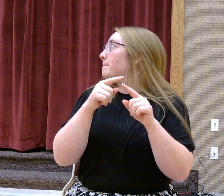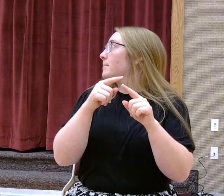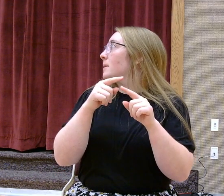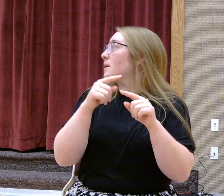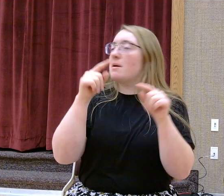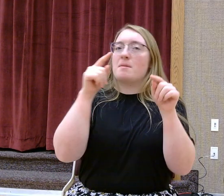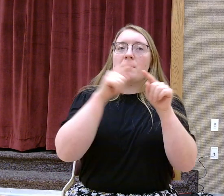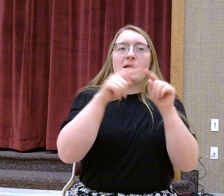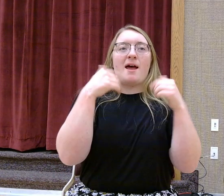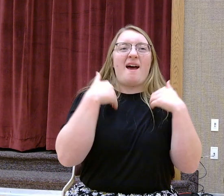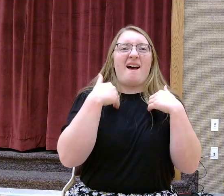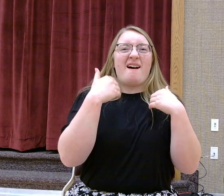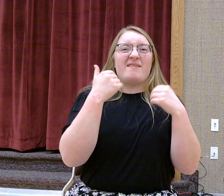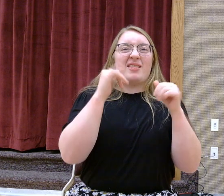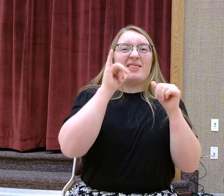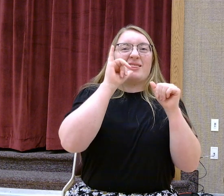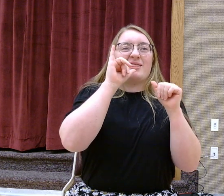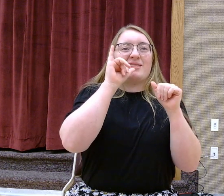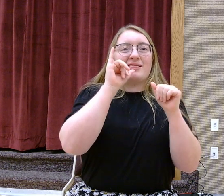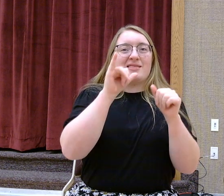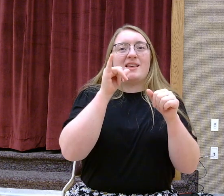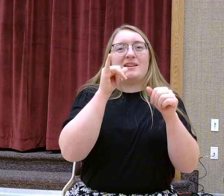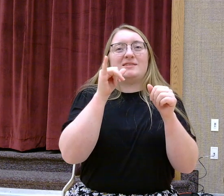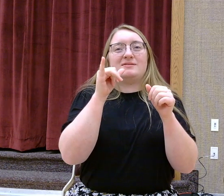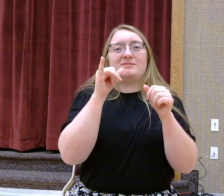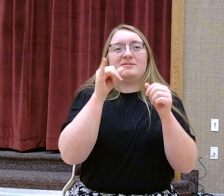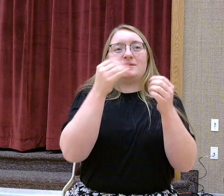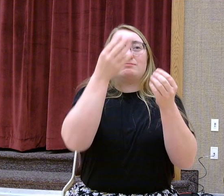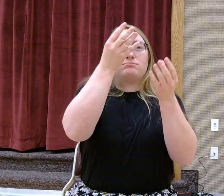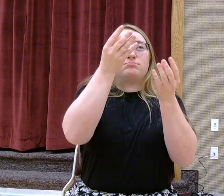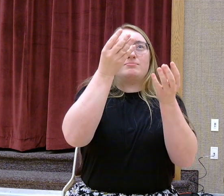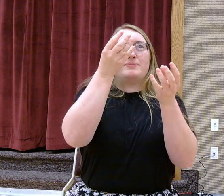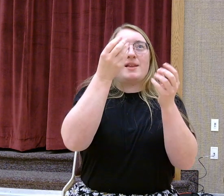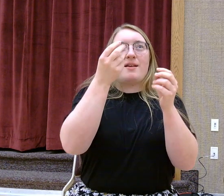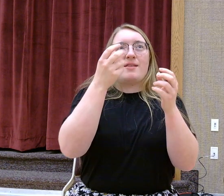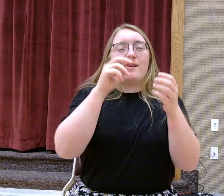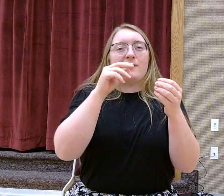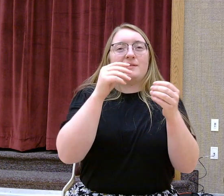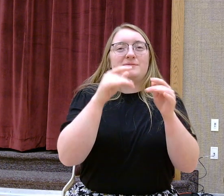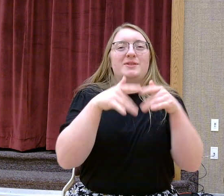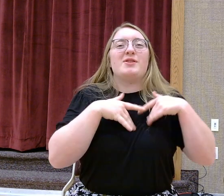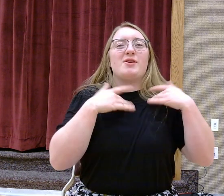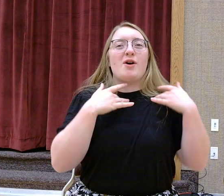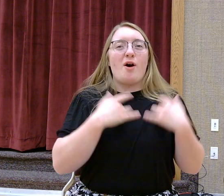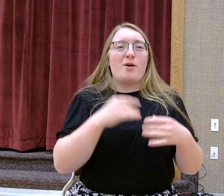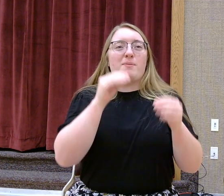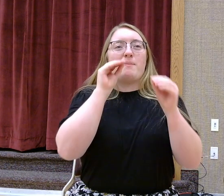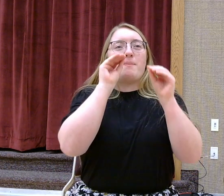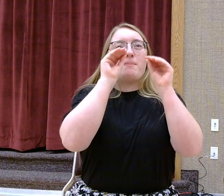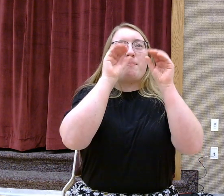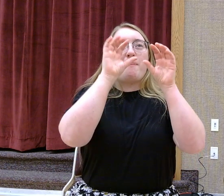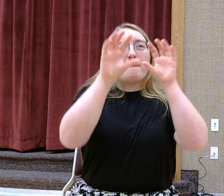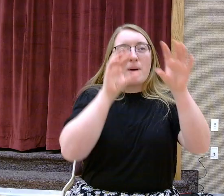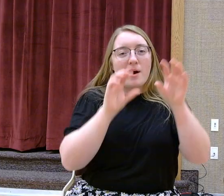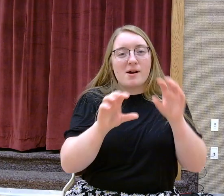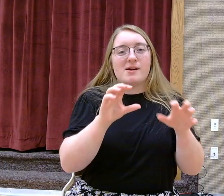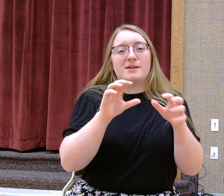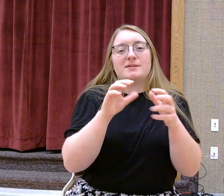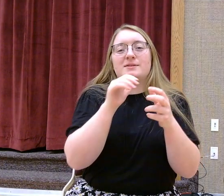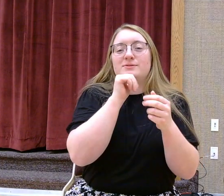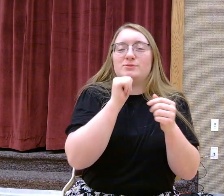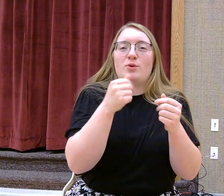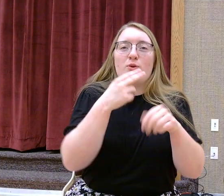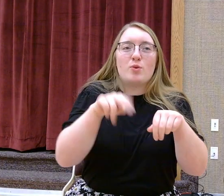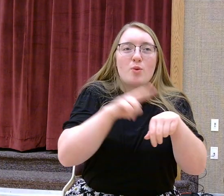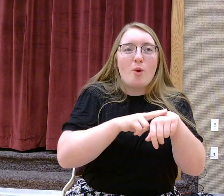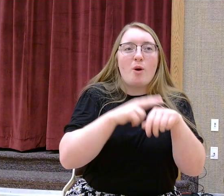quivers. Okay, when that happens, a clot forms. Okay, and that clot then gets sent down to the ventricles.